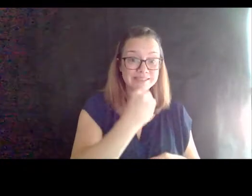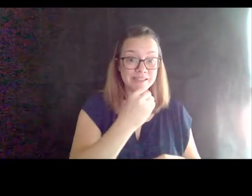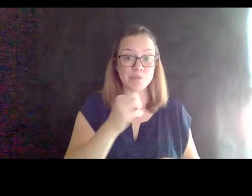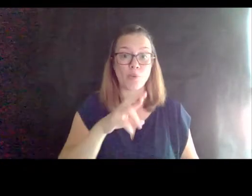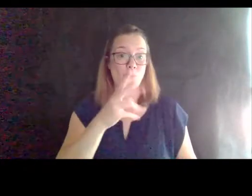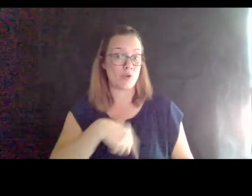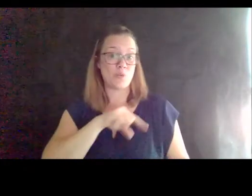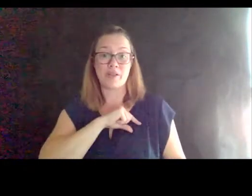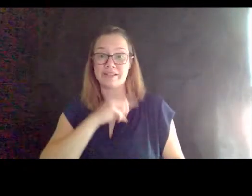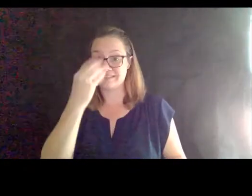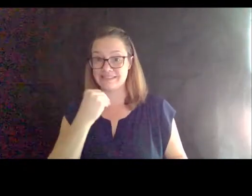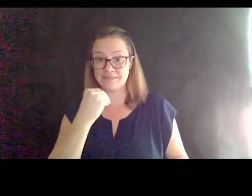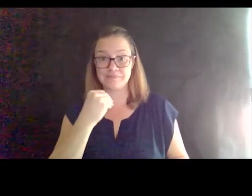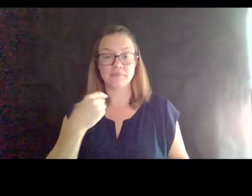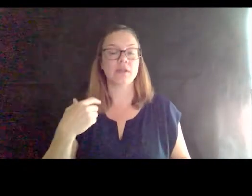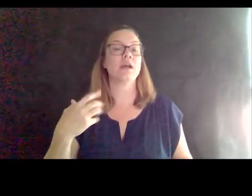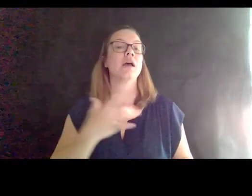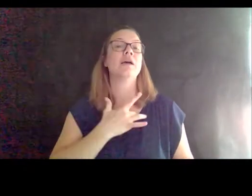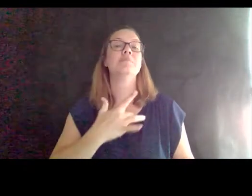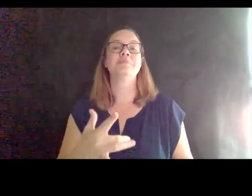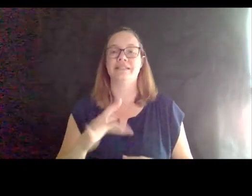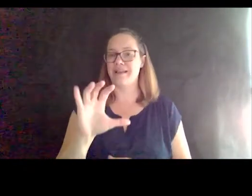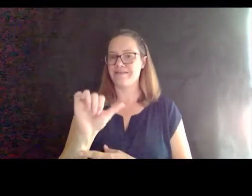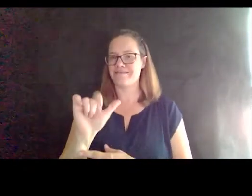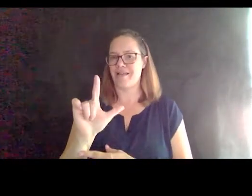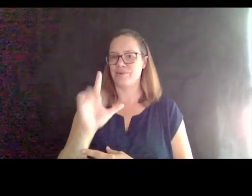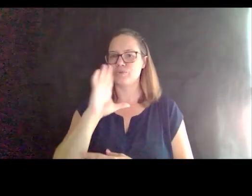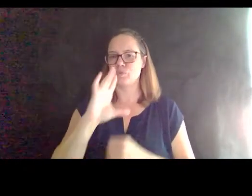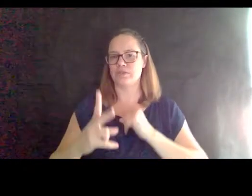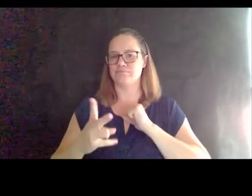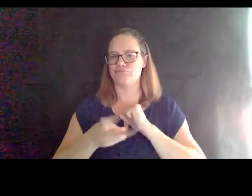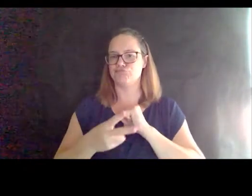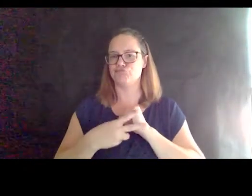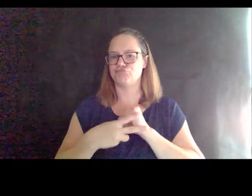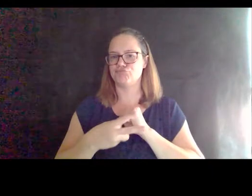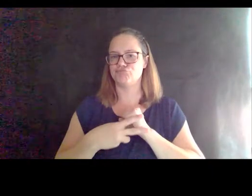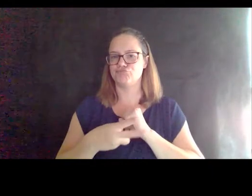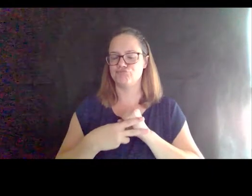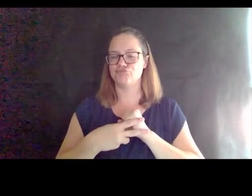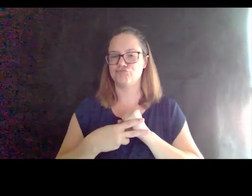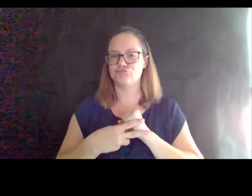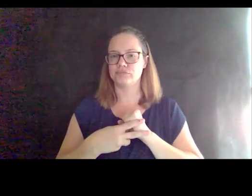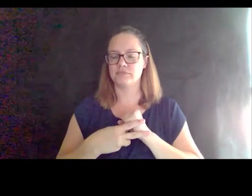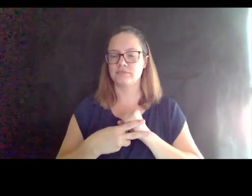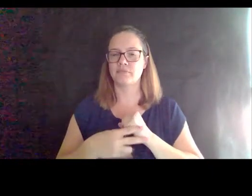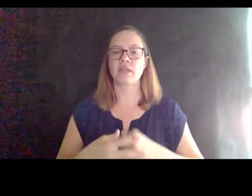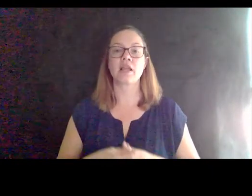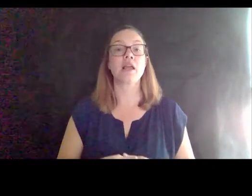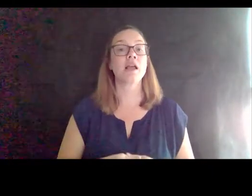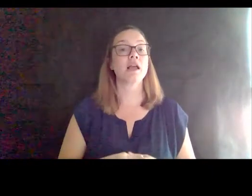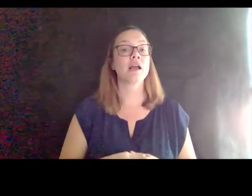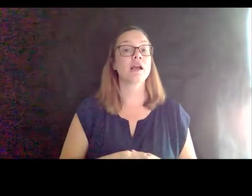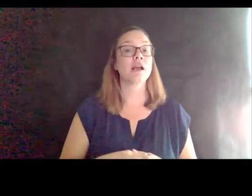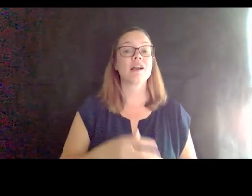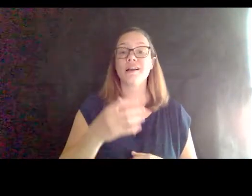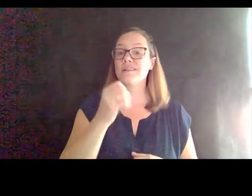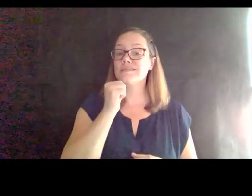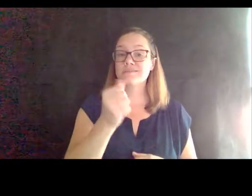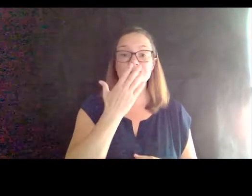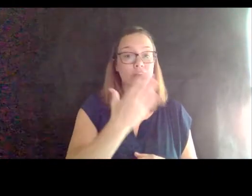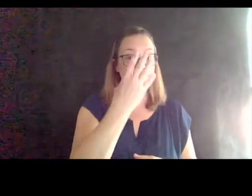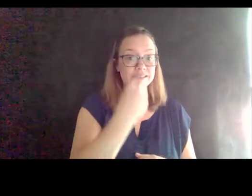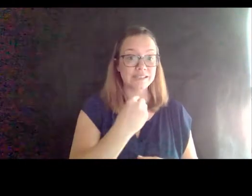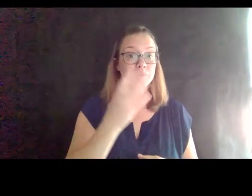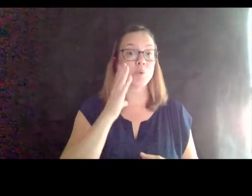inclined to store calories as fat. Research indicates that poor sleep can trigger the body to make